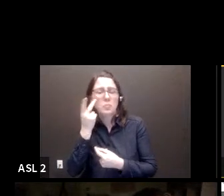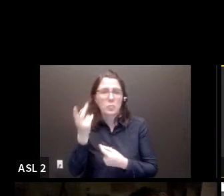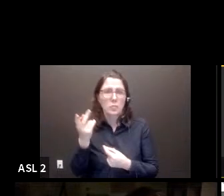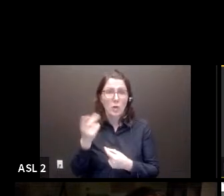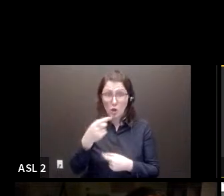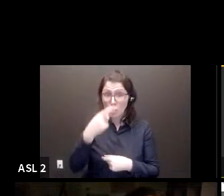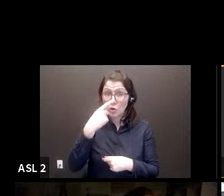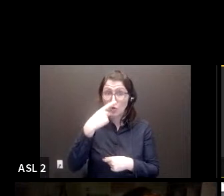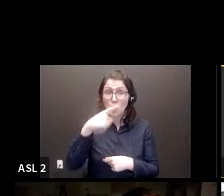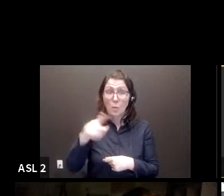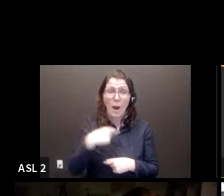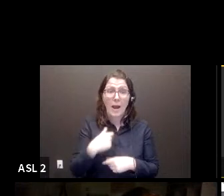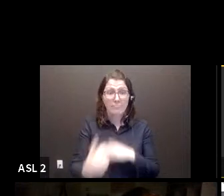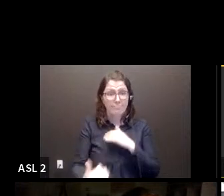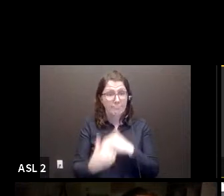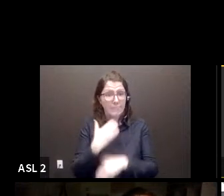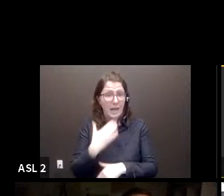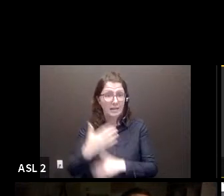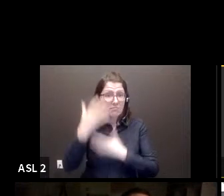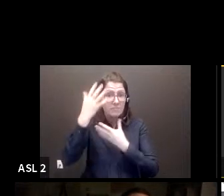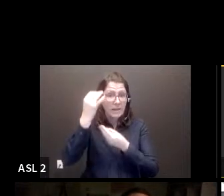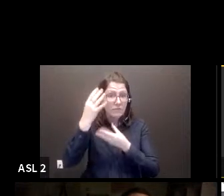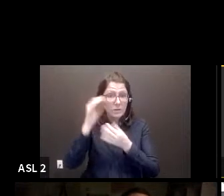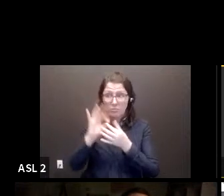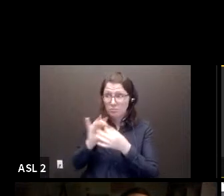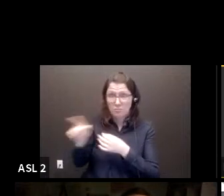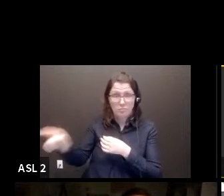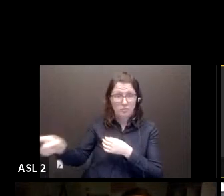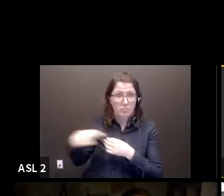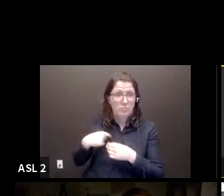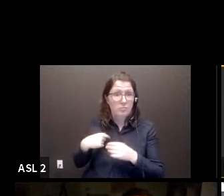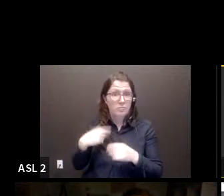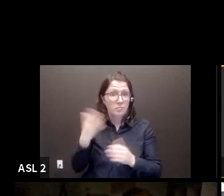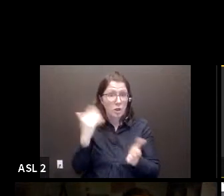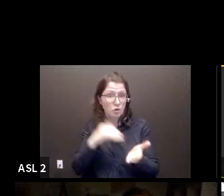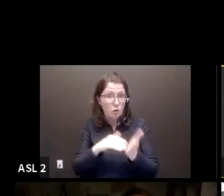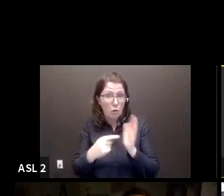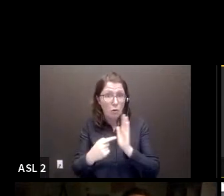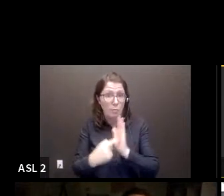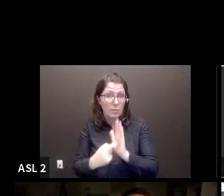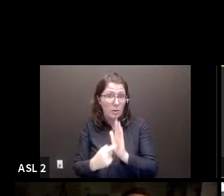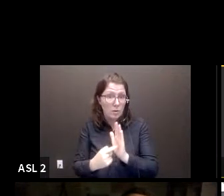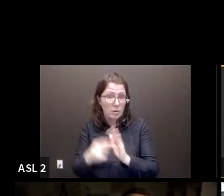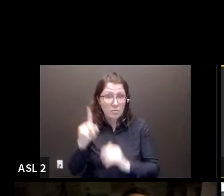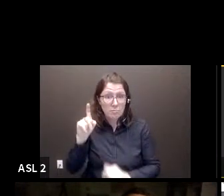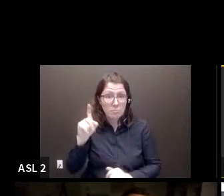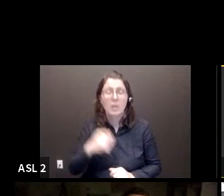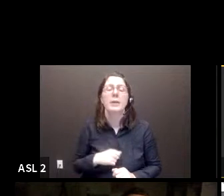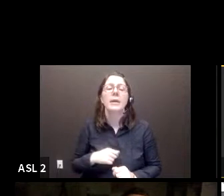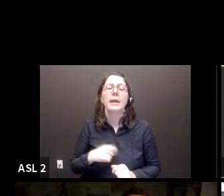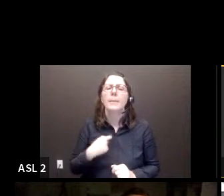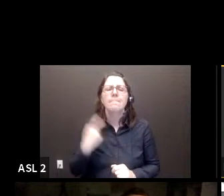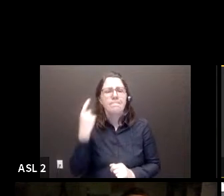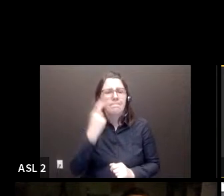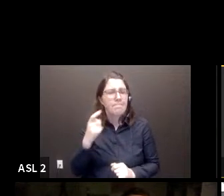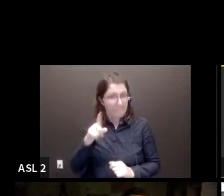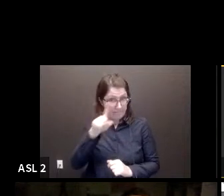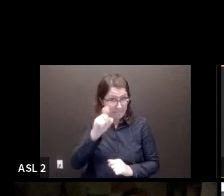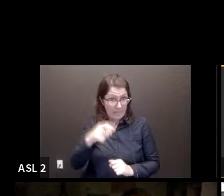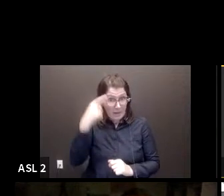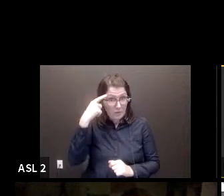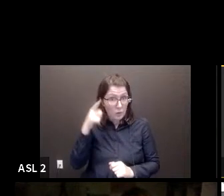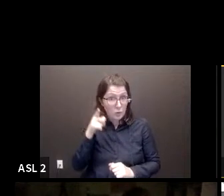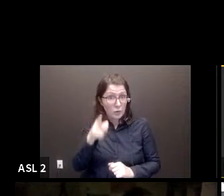to some some information on that but i guess the question i have for you is have have you or any other organization that you know